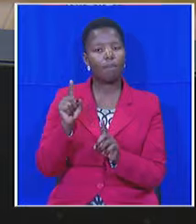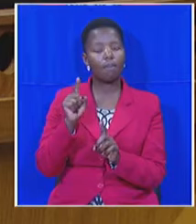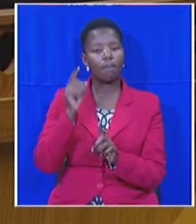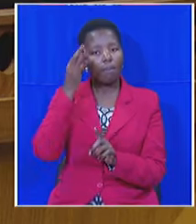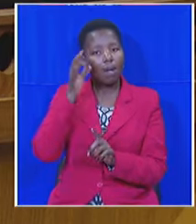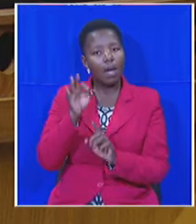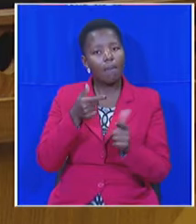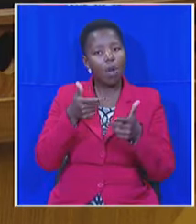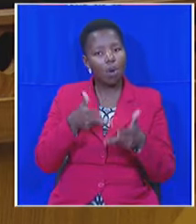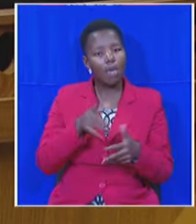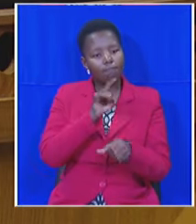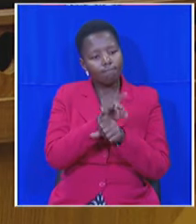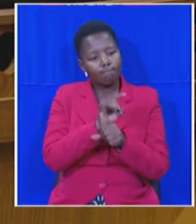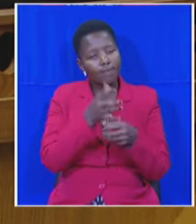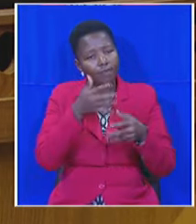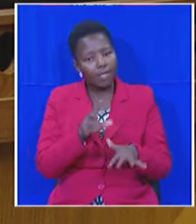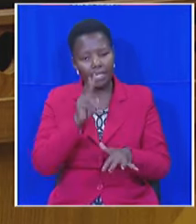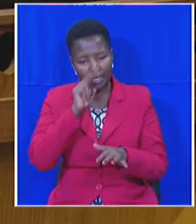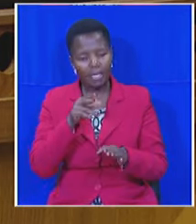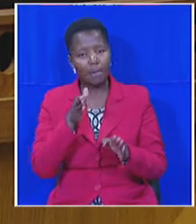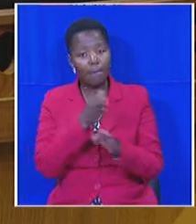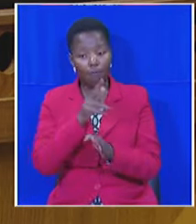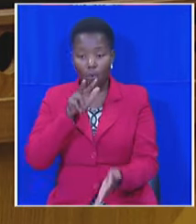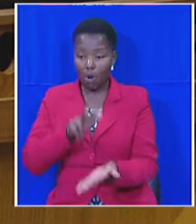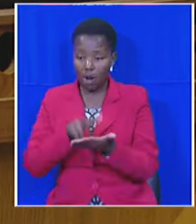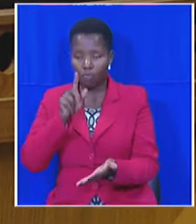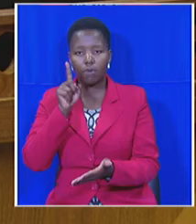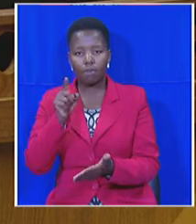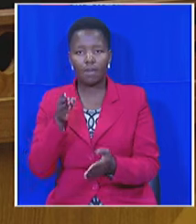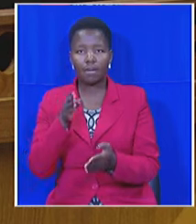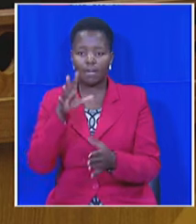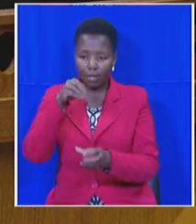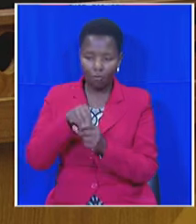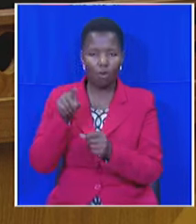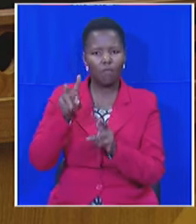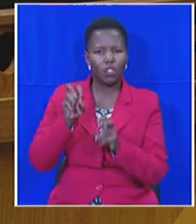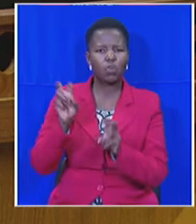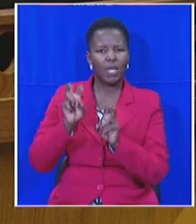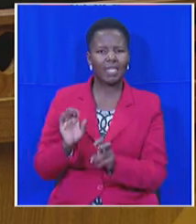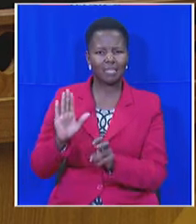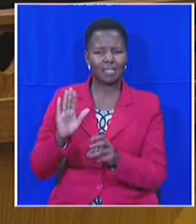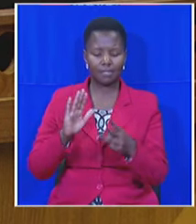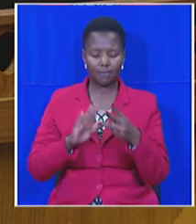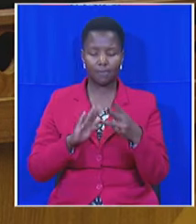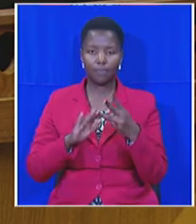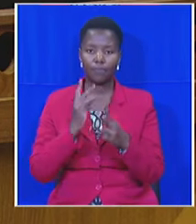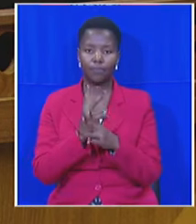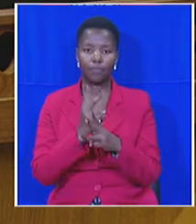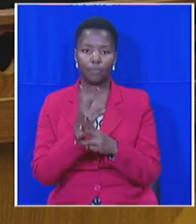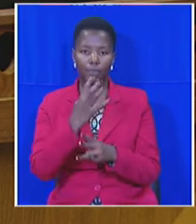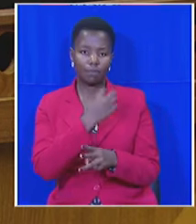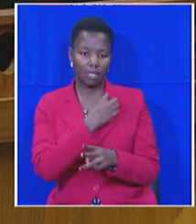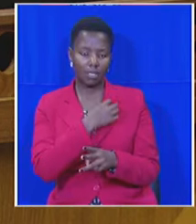indicating the need for Parliament's consideration and approval of any intergovernmental agreements regarding nuclear. And 3, that the Minister is in violation of